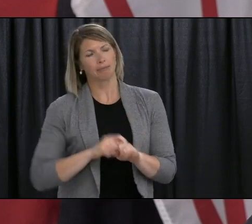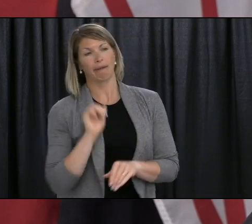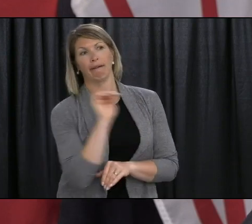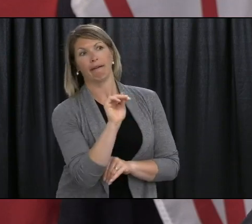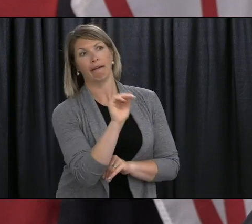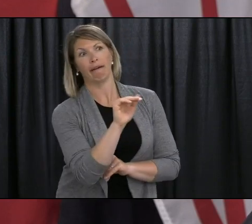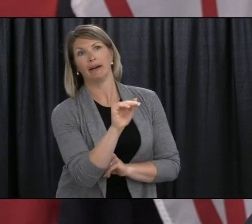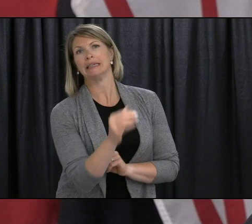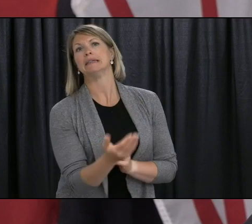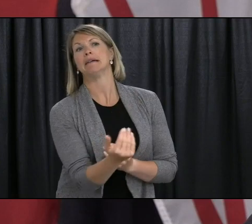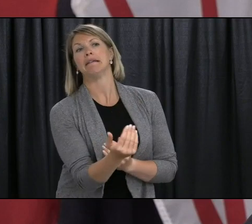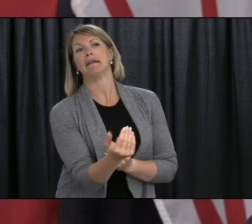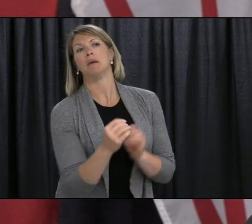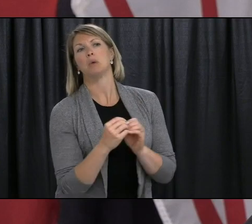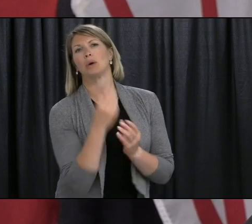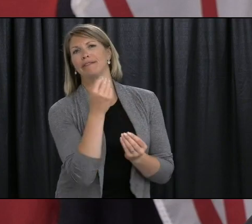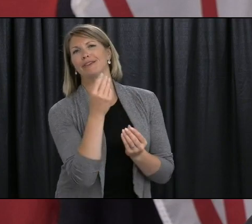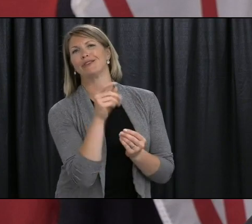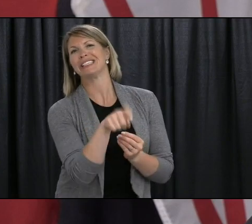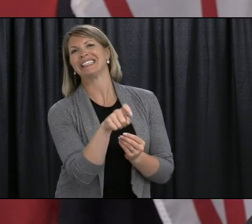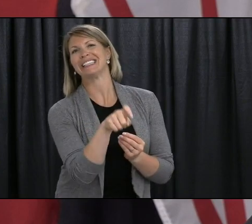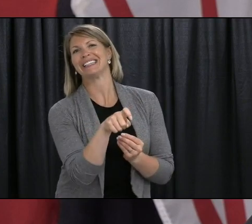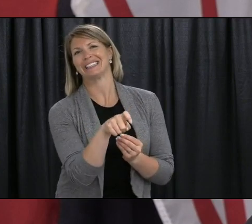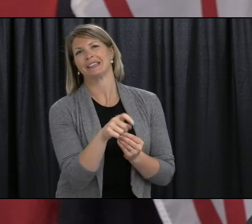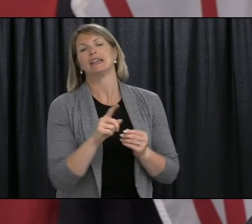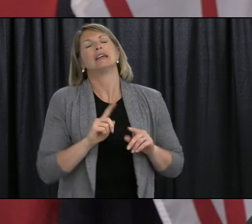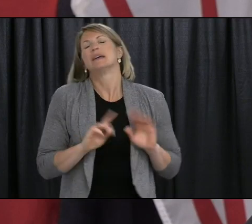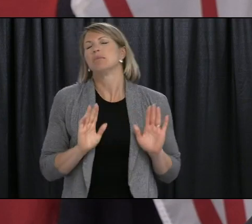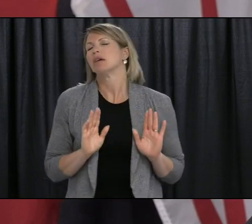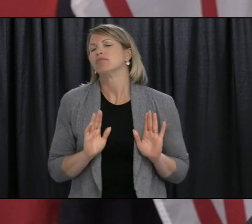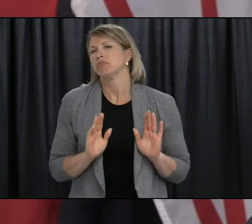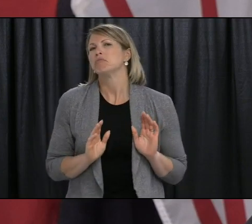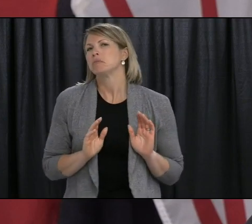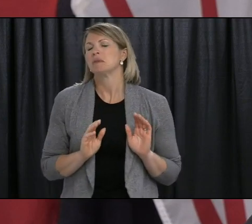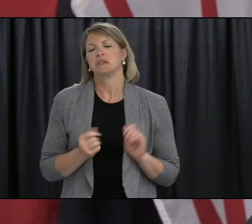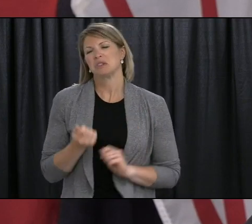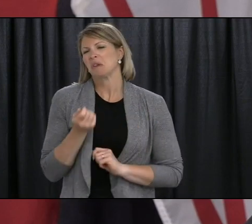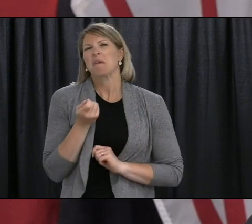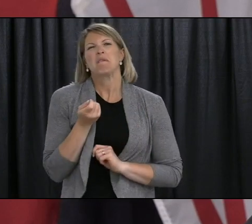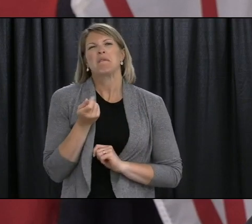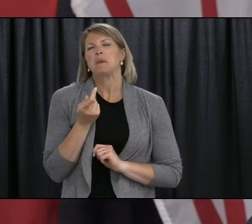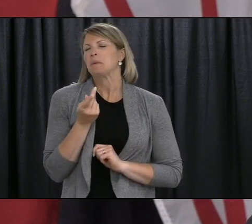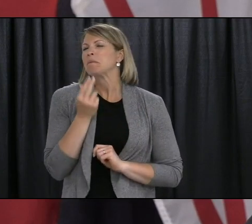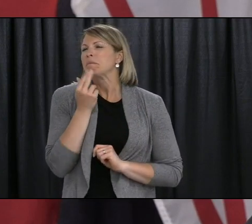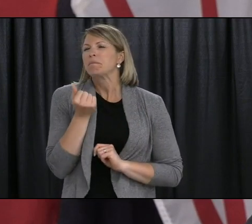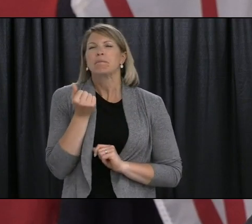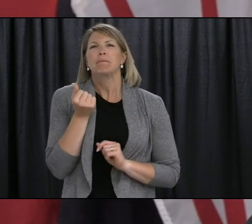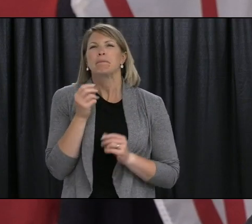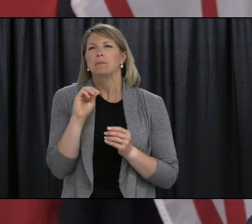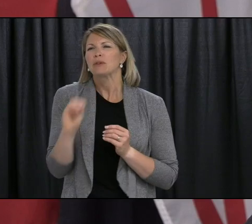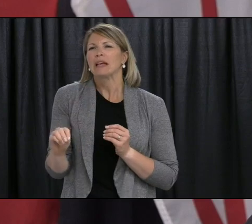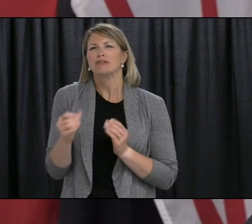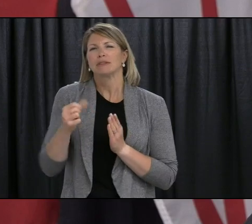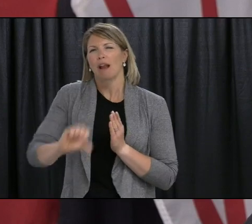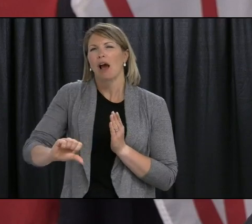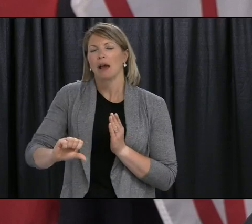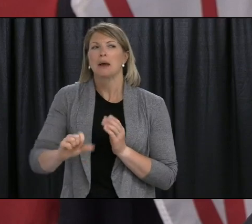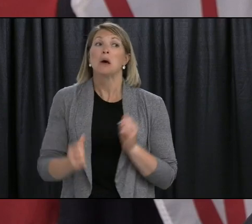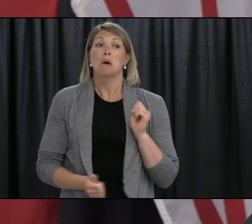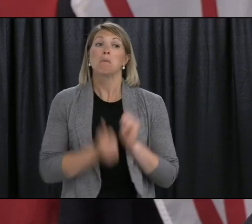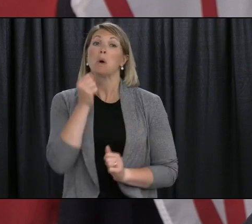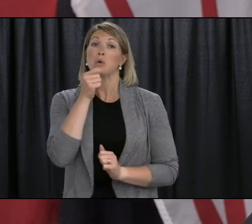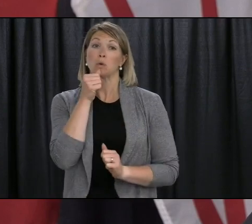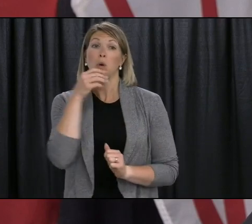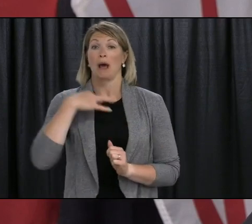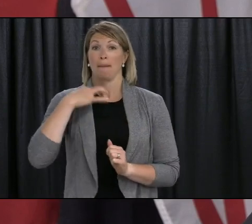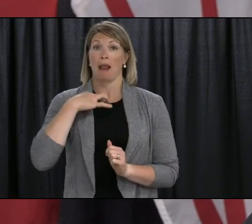more through the appeal process. But there's a small number of people that are being denied. Most people are getting into the province through that